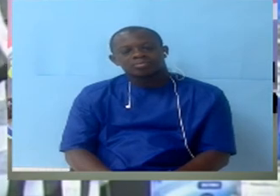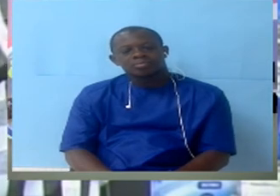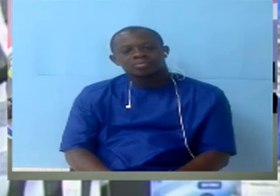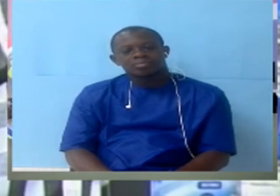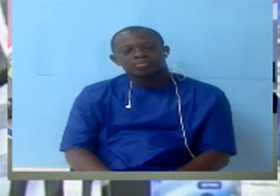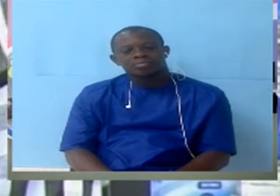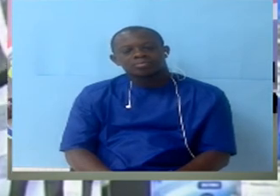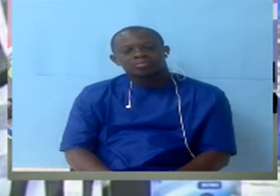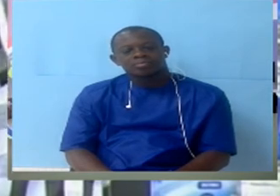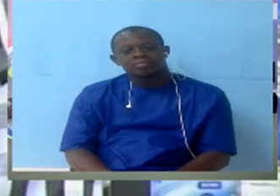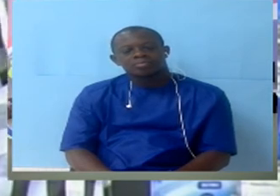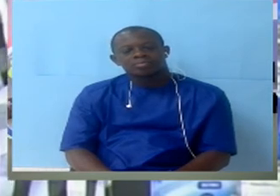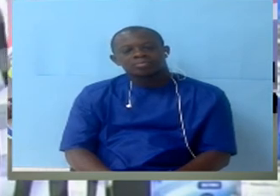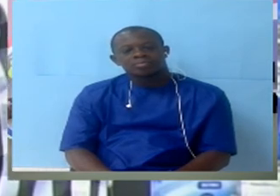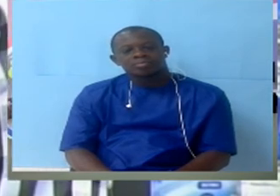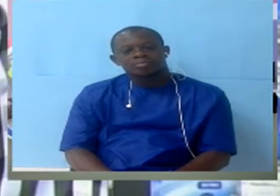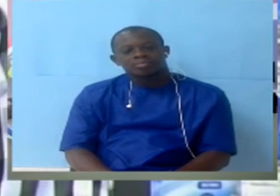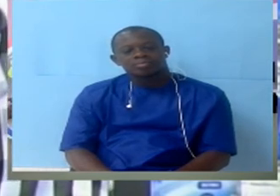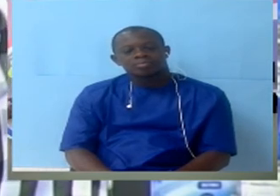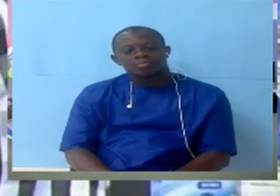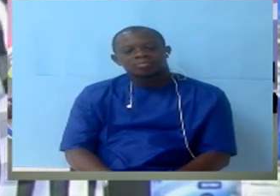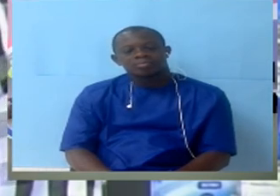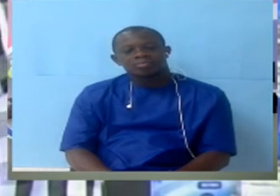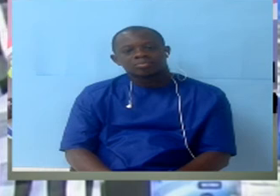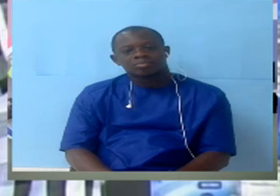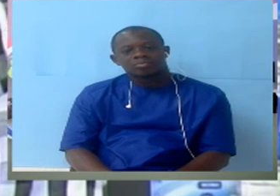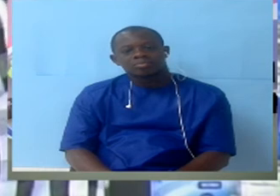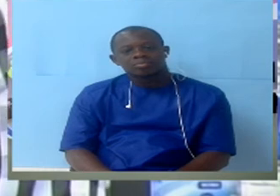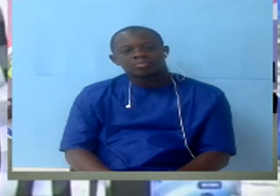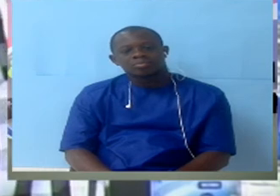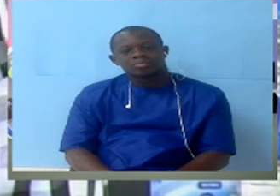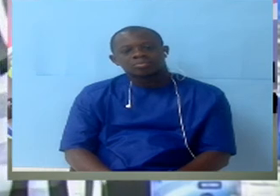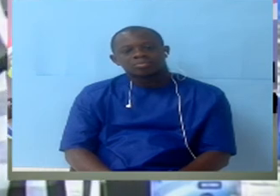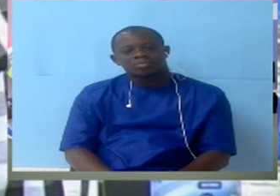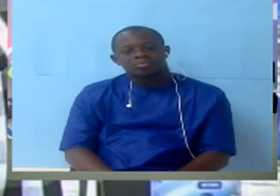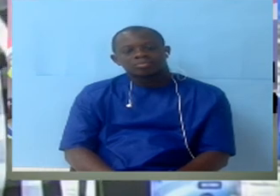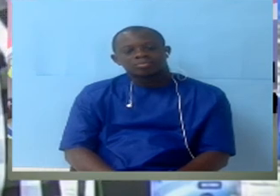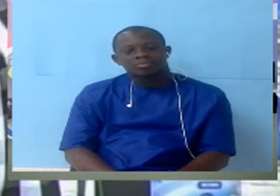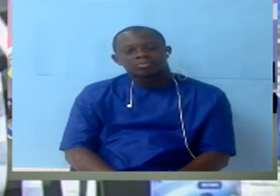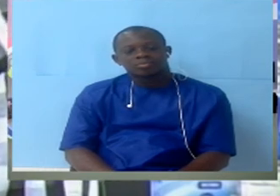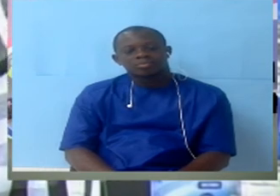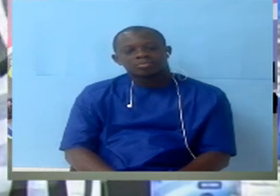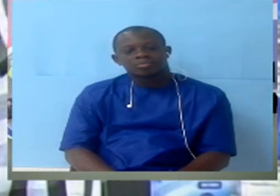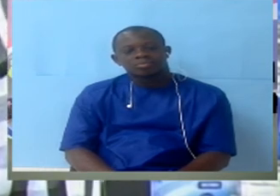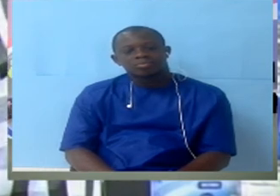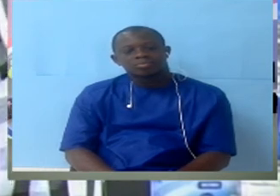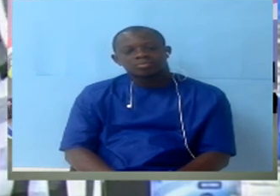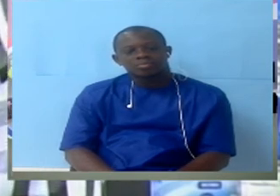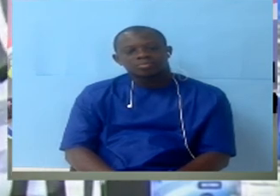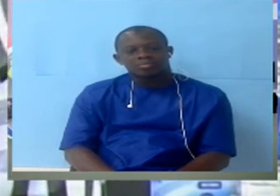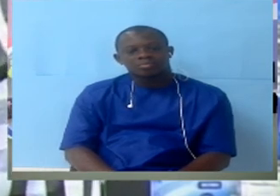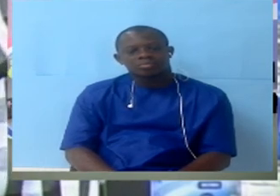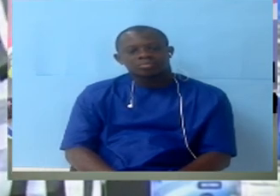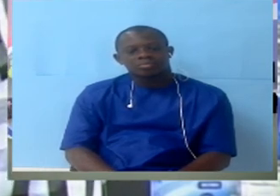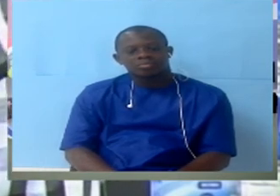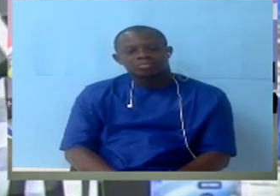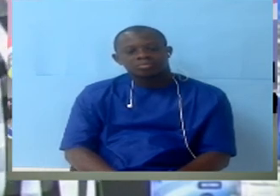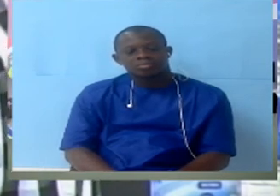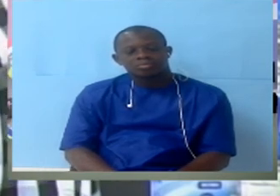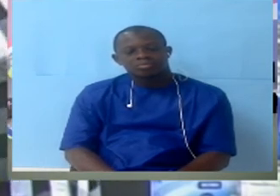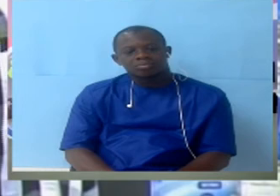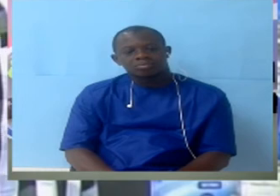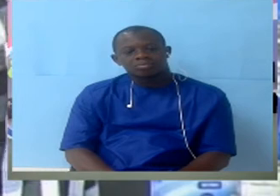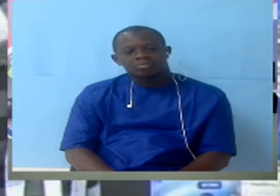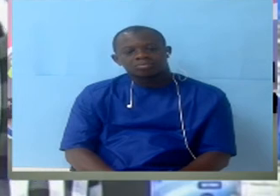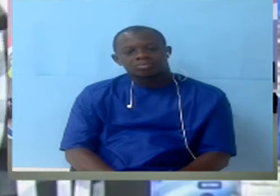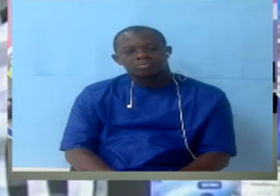Because at that night he's next to the person in charge of the duty officer. He's next to him that night, duty officer in